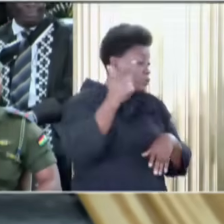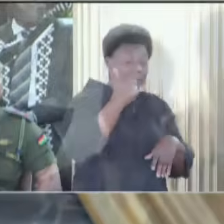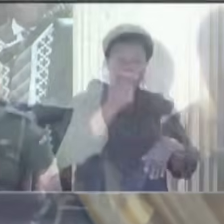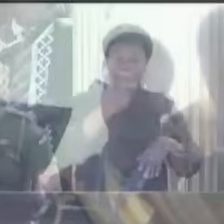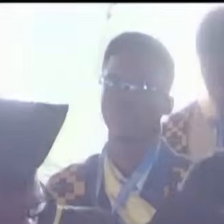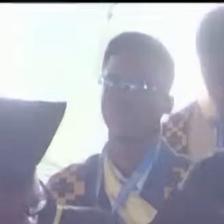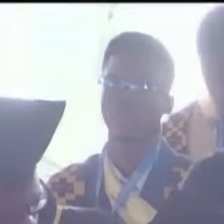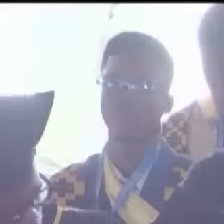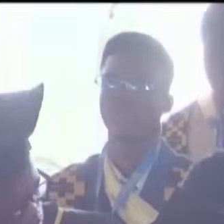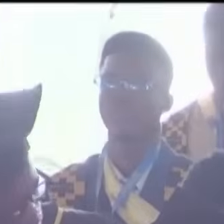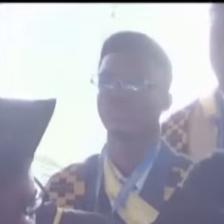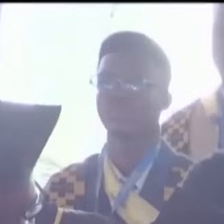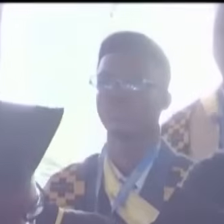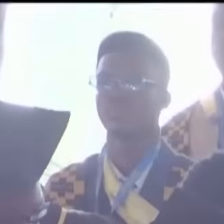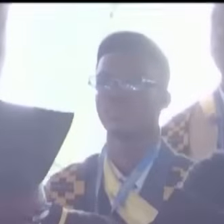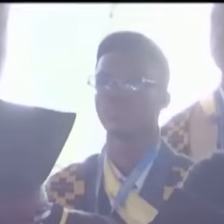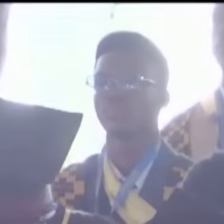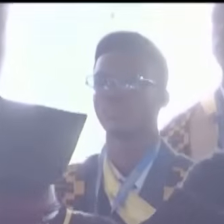ceremony.